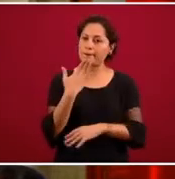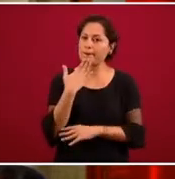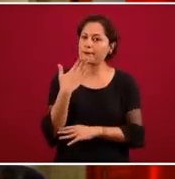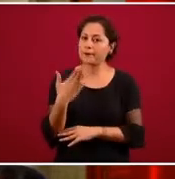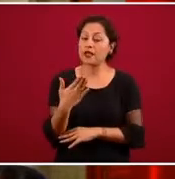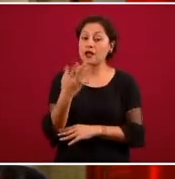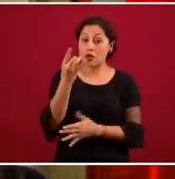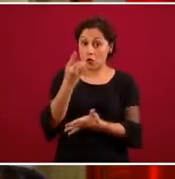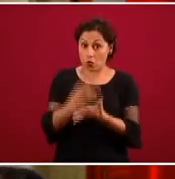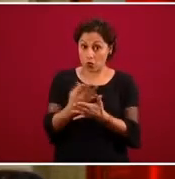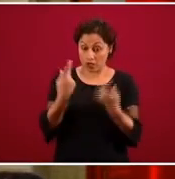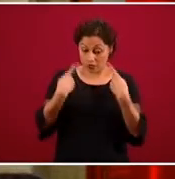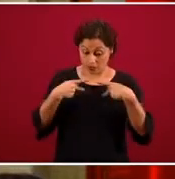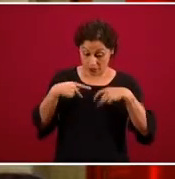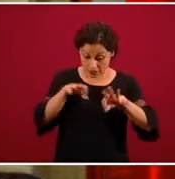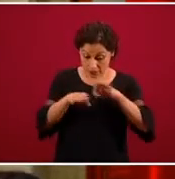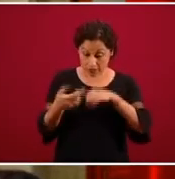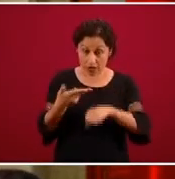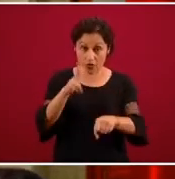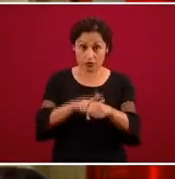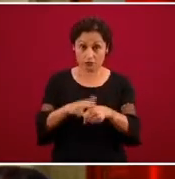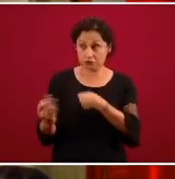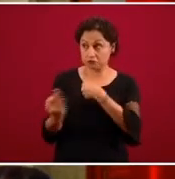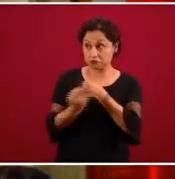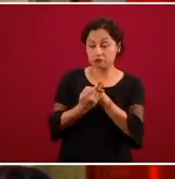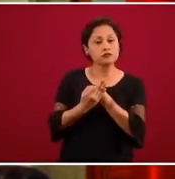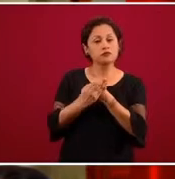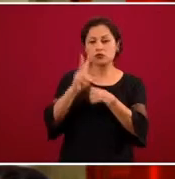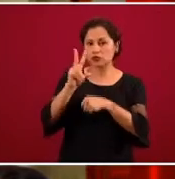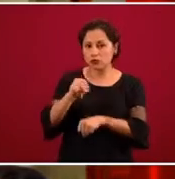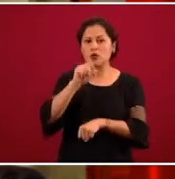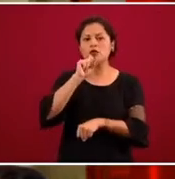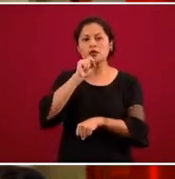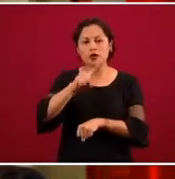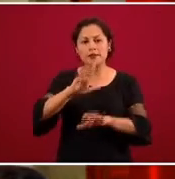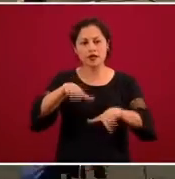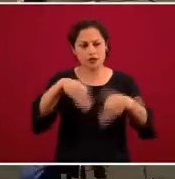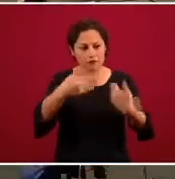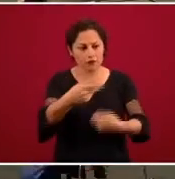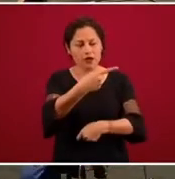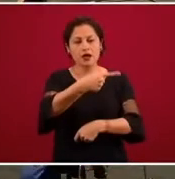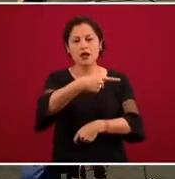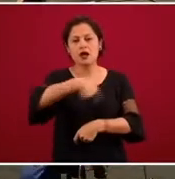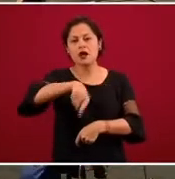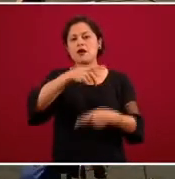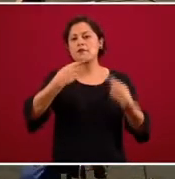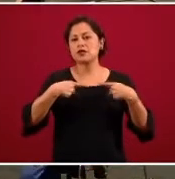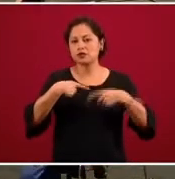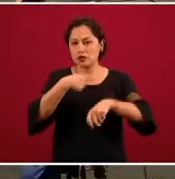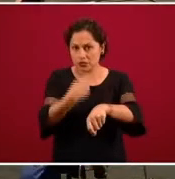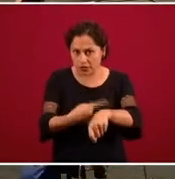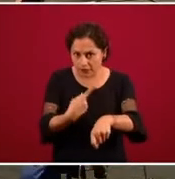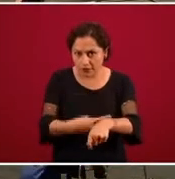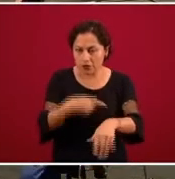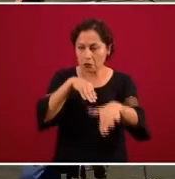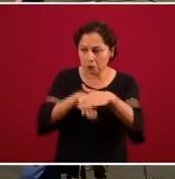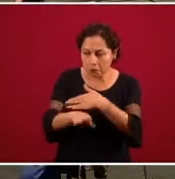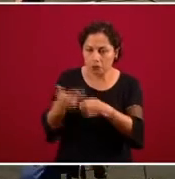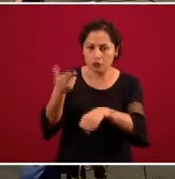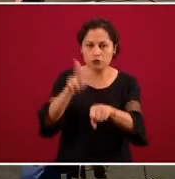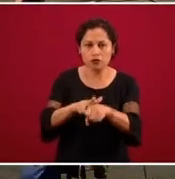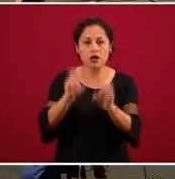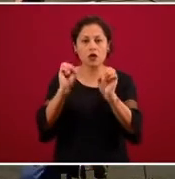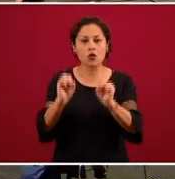for our workers, but this is also for patients and the families who are there to see what type of